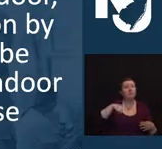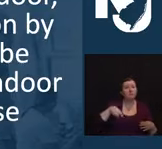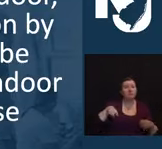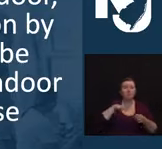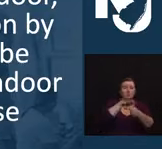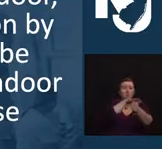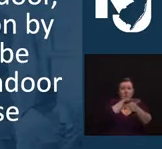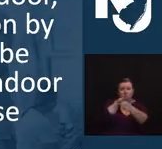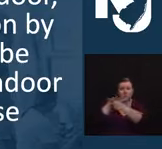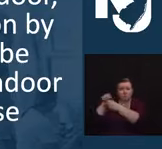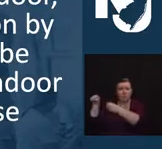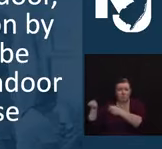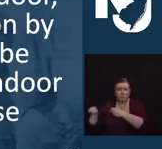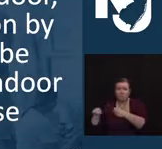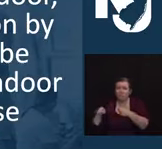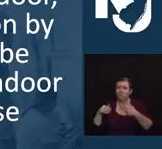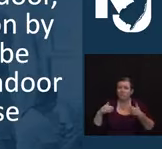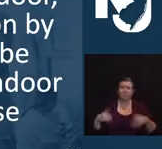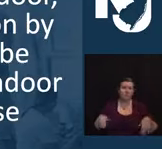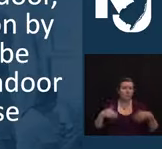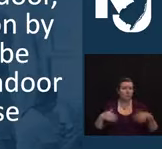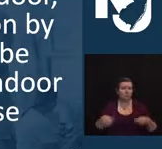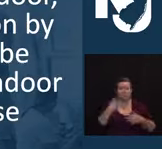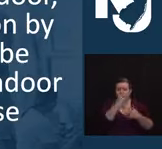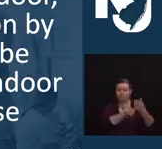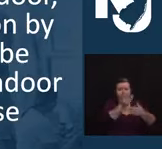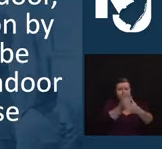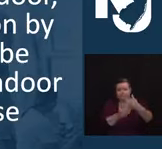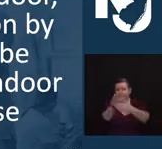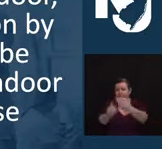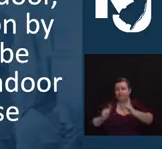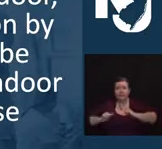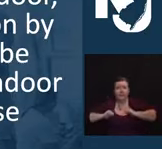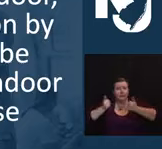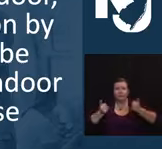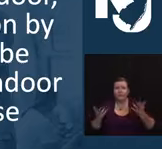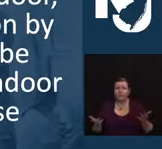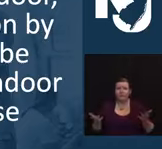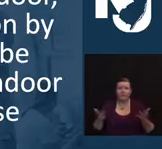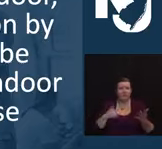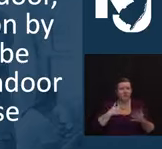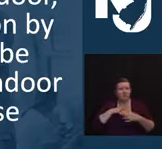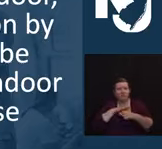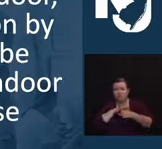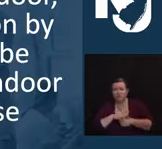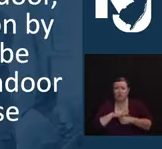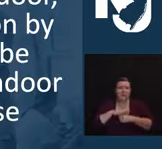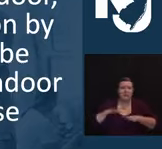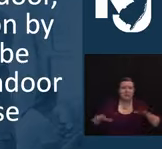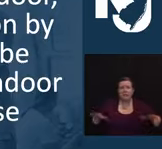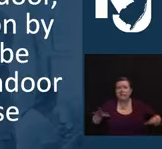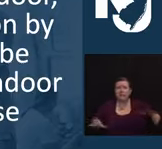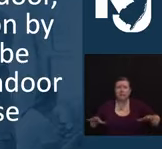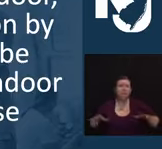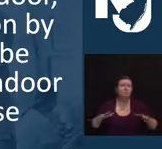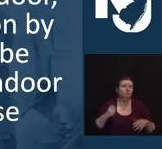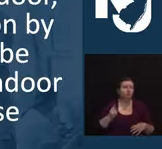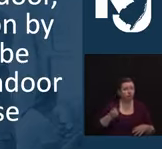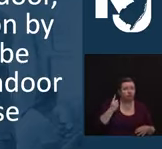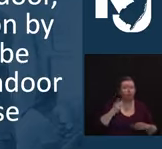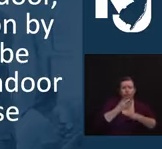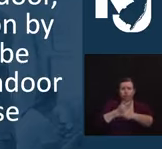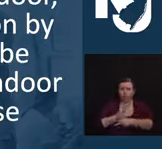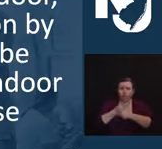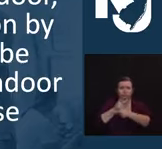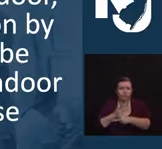and losses of life. We get that you want to be and need to be cautious. However, all long-term care facilities